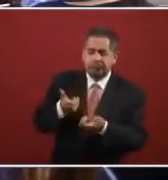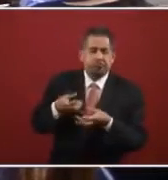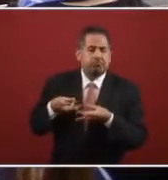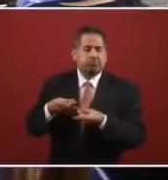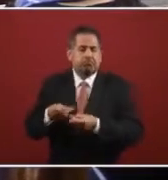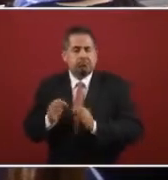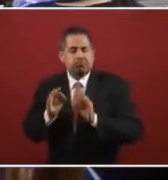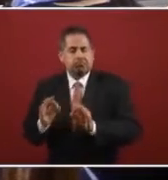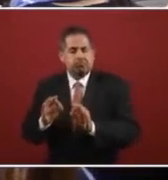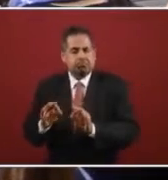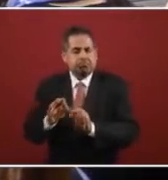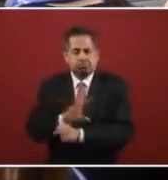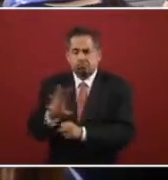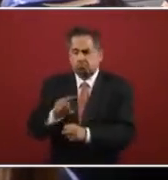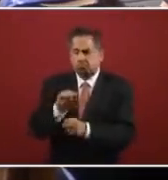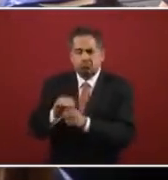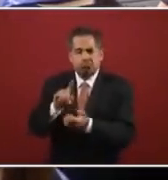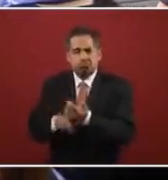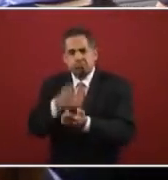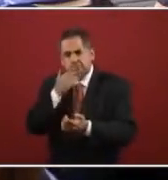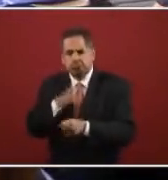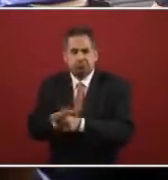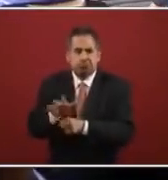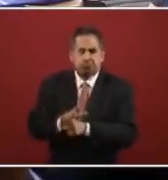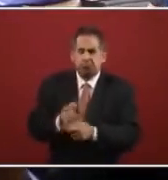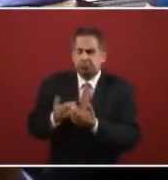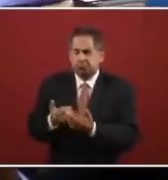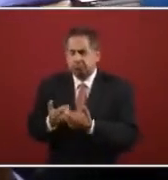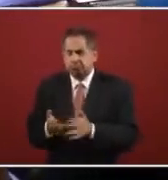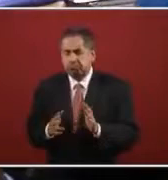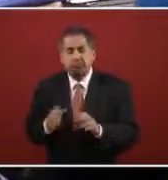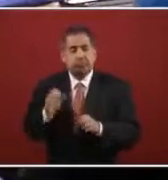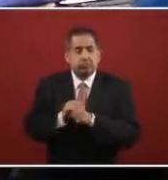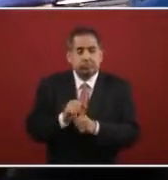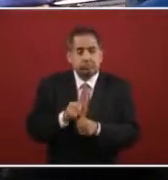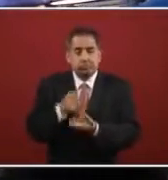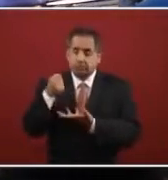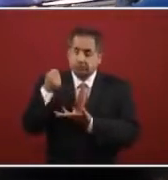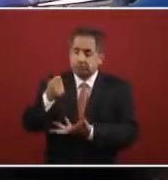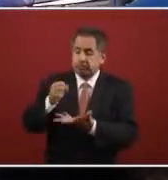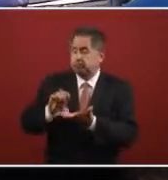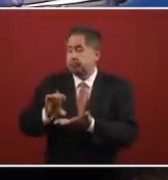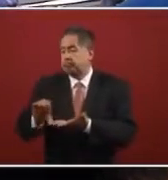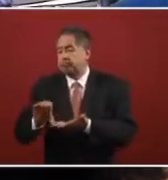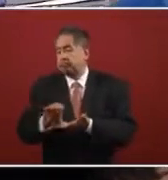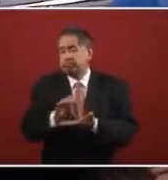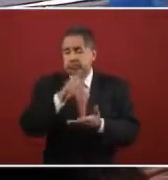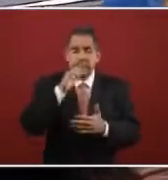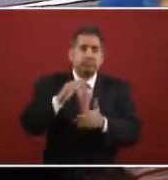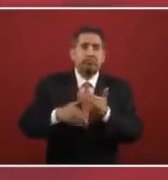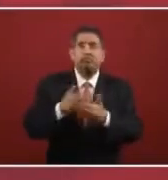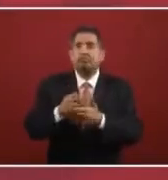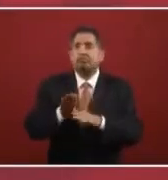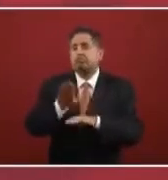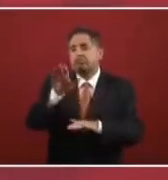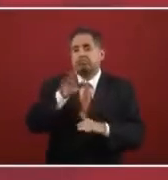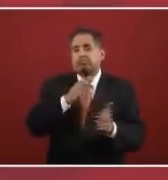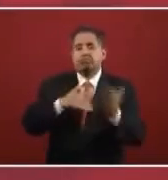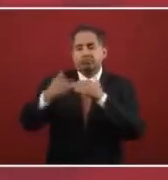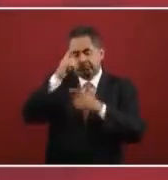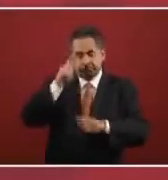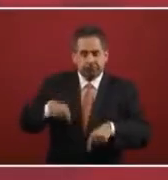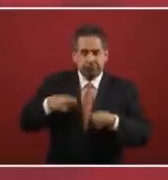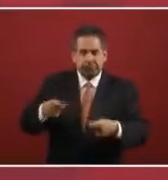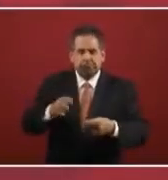sanas finances that y are que healthy, al mismo tiempo and that at the same tengamos time, presupuesto we para have a financiar budget to finance the para development,